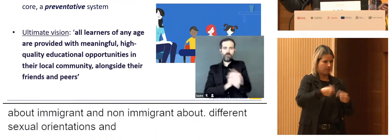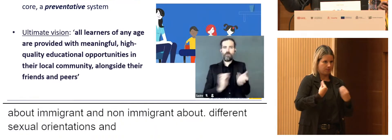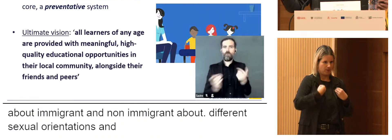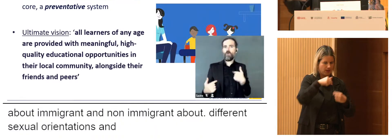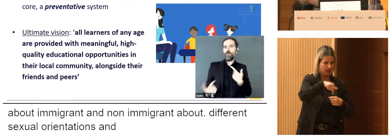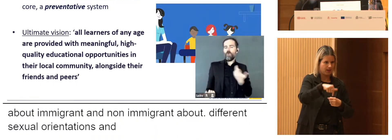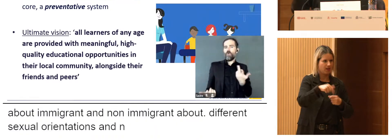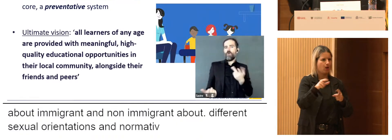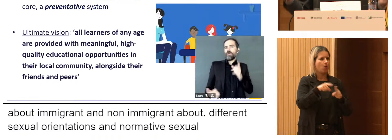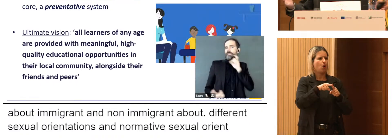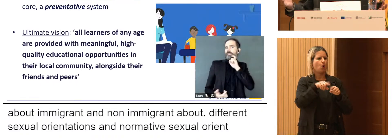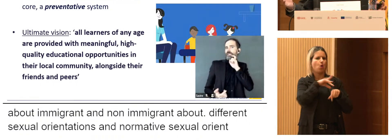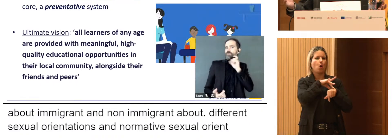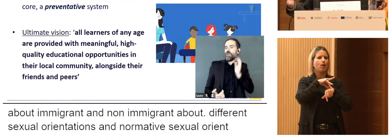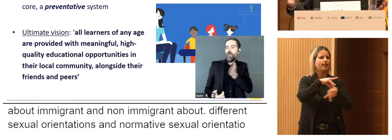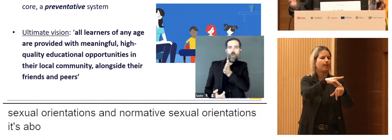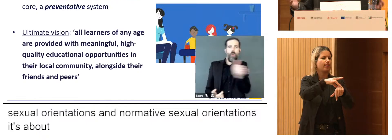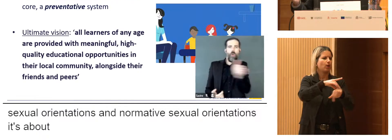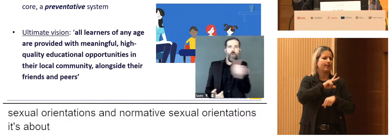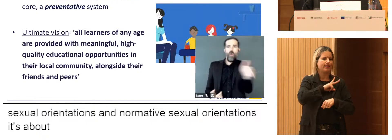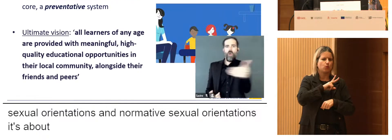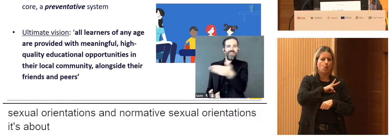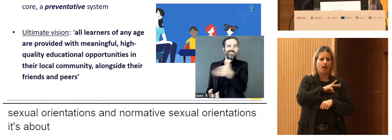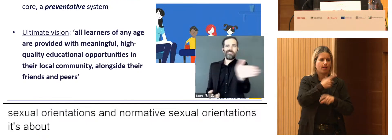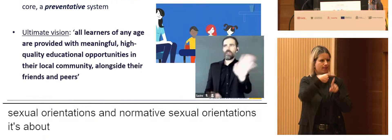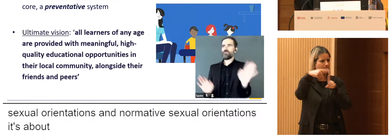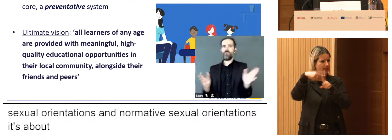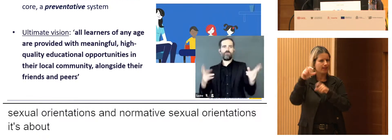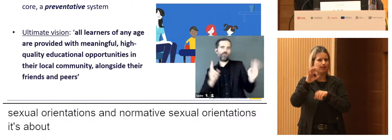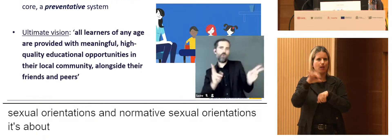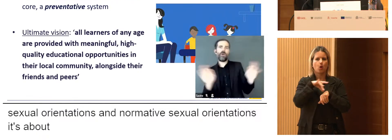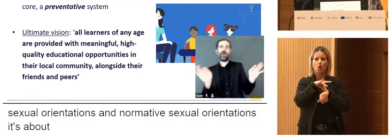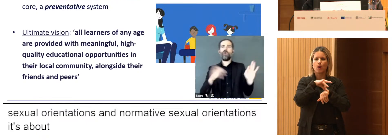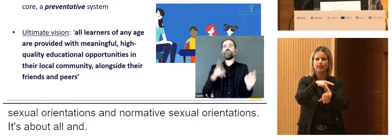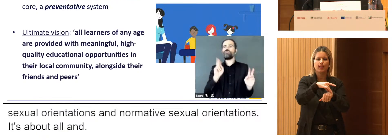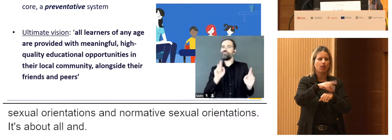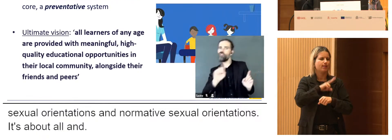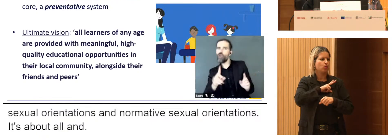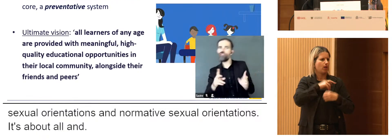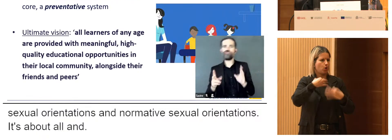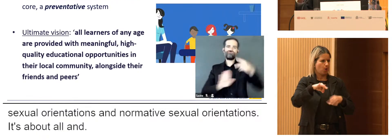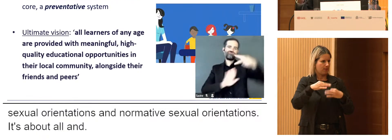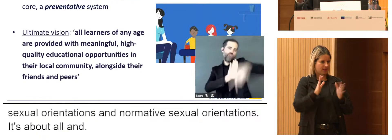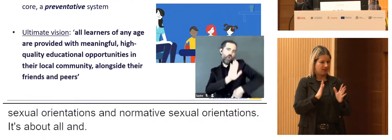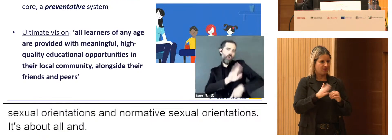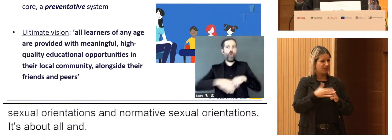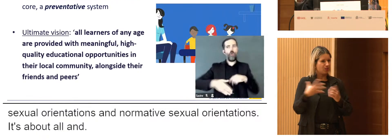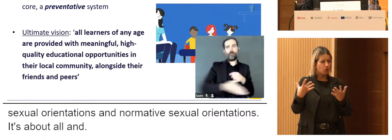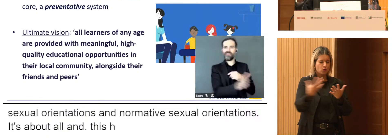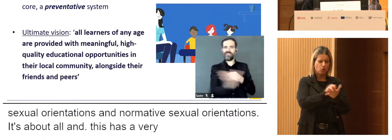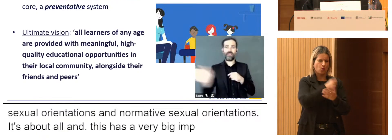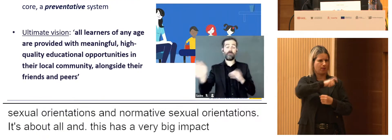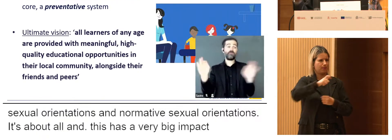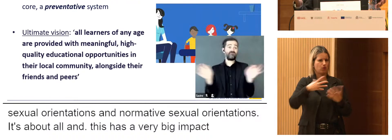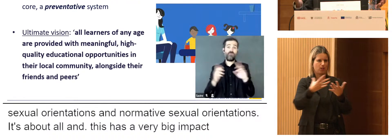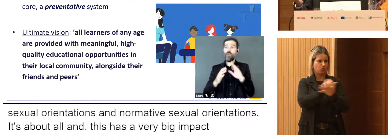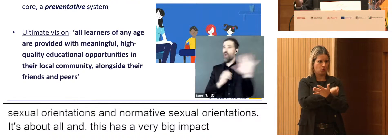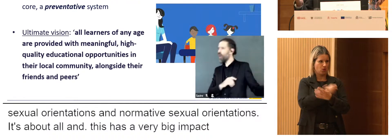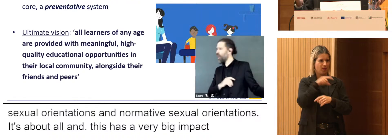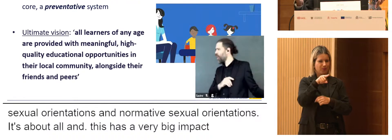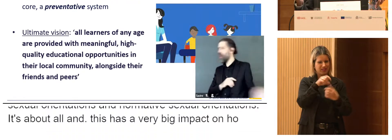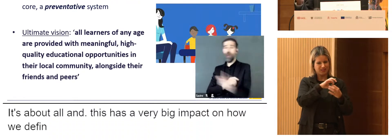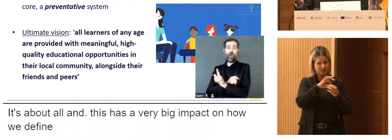sexual orientations. It's about all. And this has a very big impact on how we